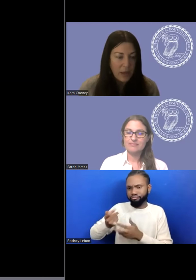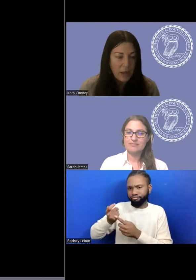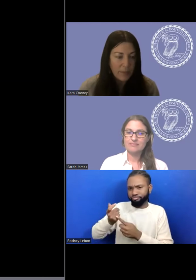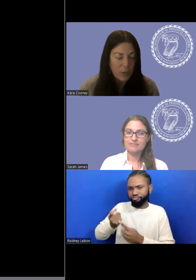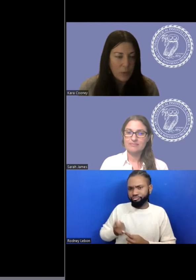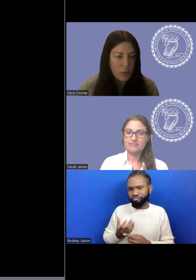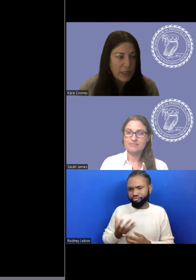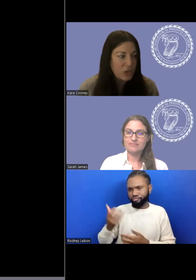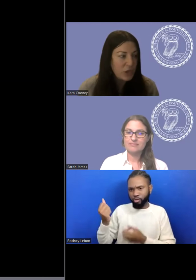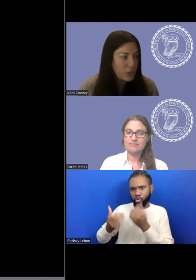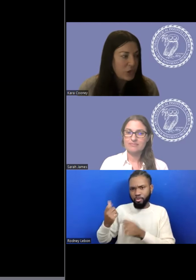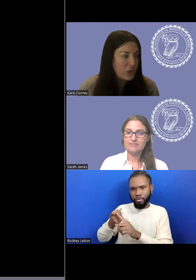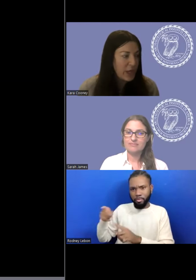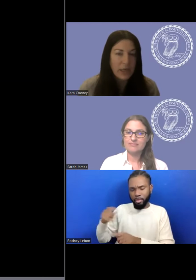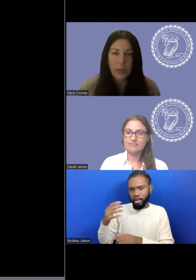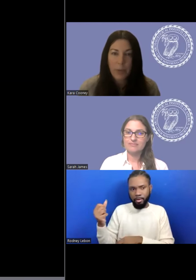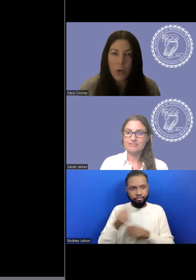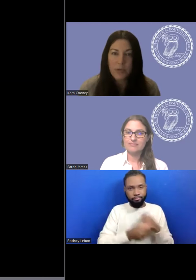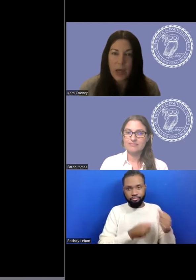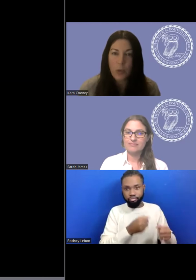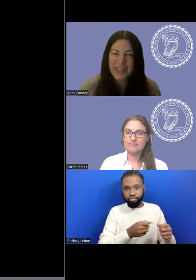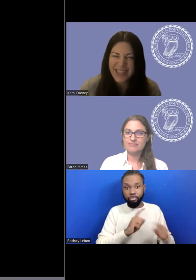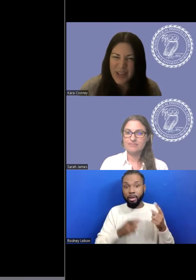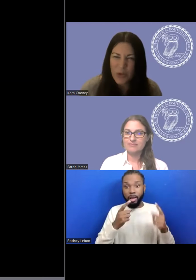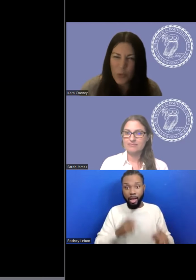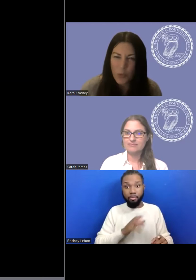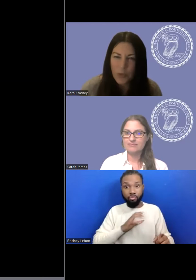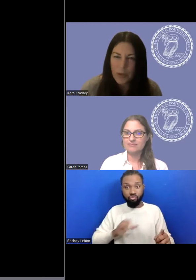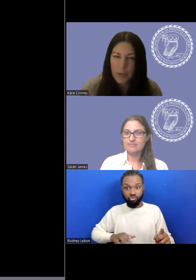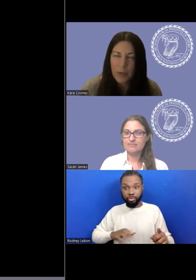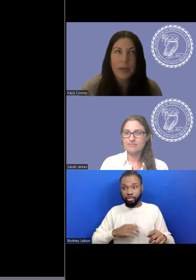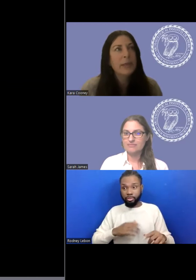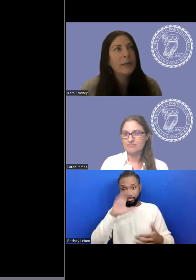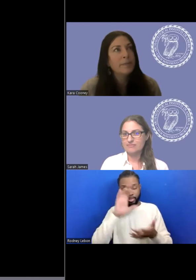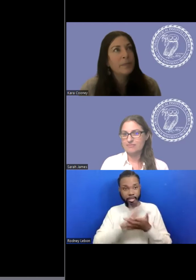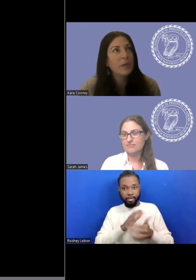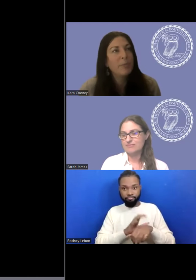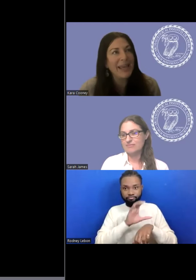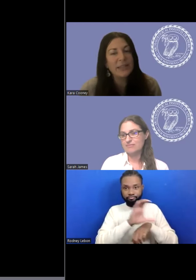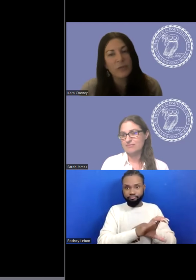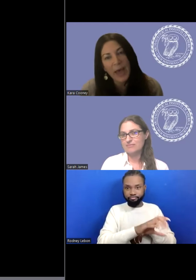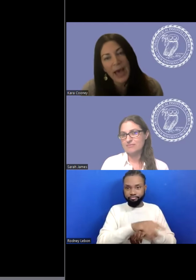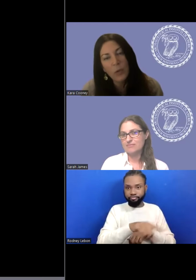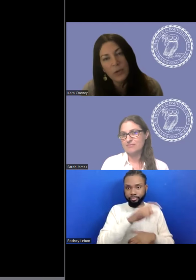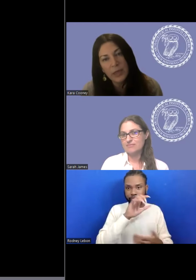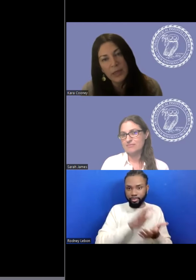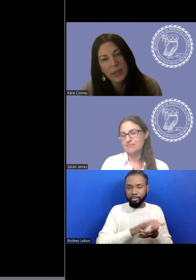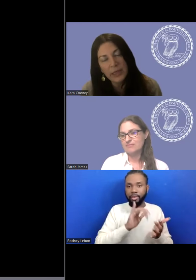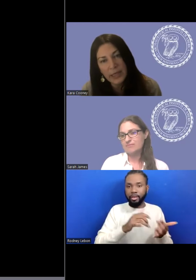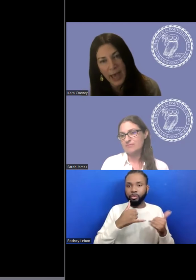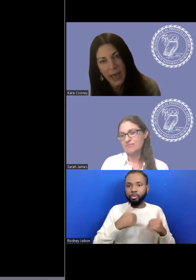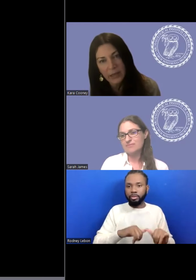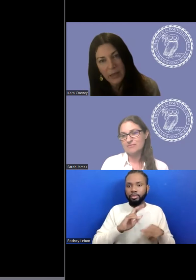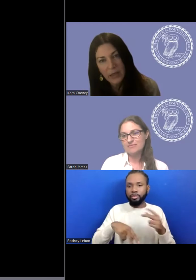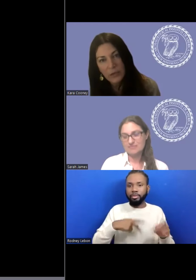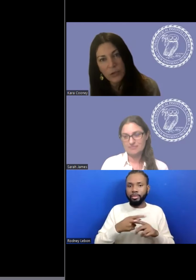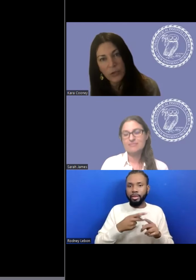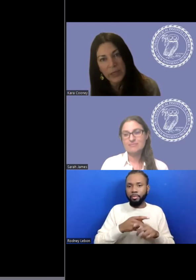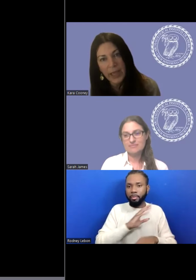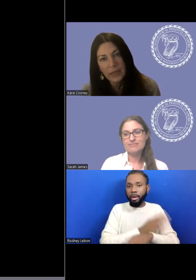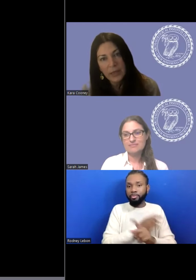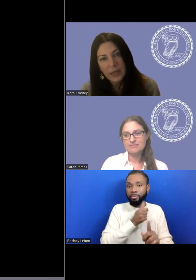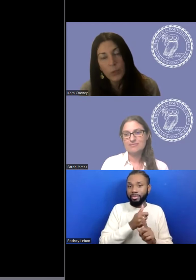that religion of Christianity imposed, that was still the base of power that he had